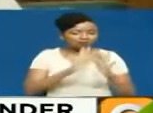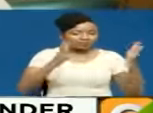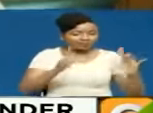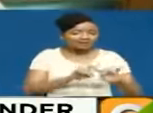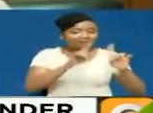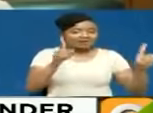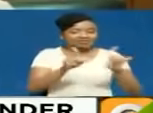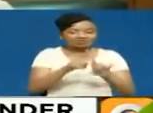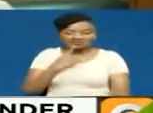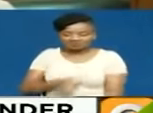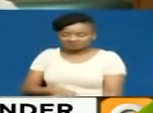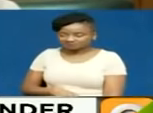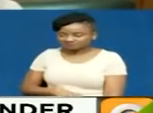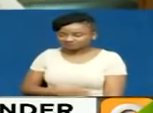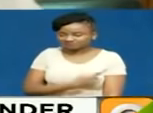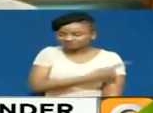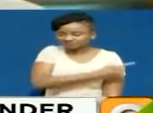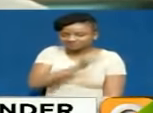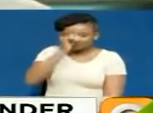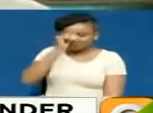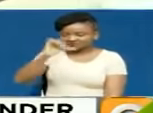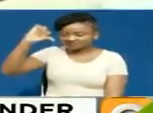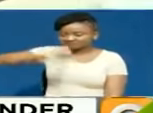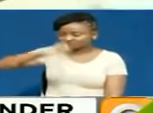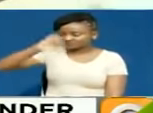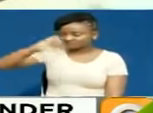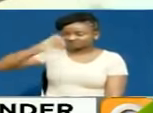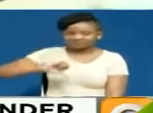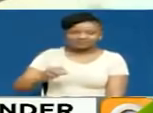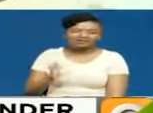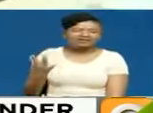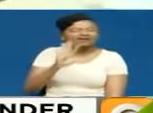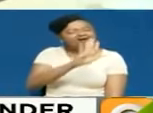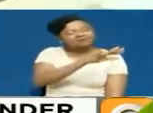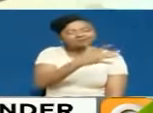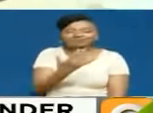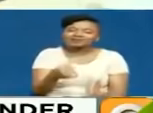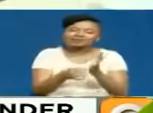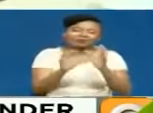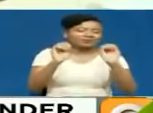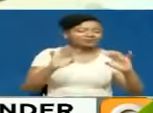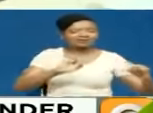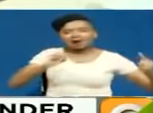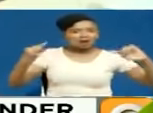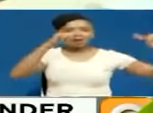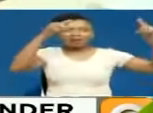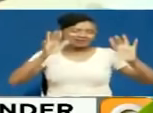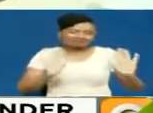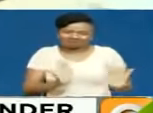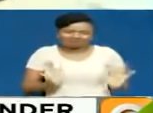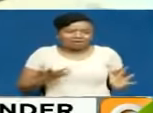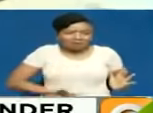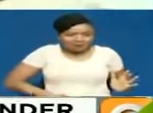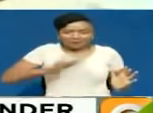yet on the other side of your mouth, you're talking another language. Hakuna haja ya fujo, hakuna haja ya vuruko, hakuna haja